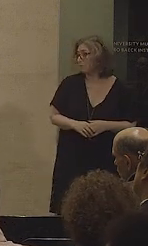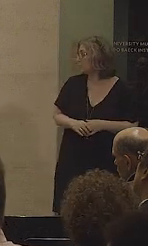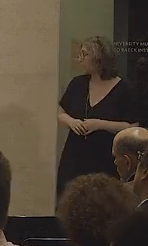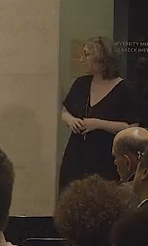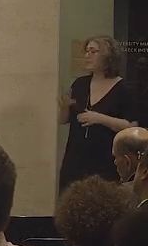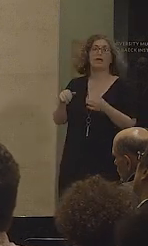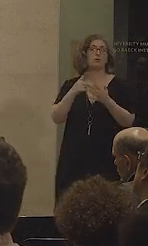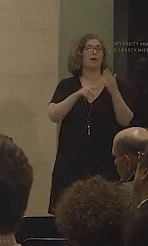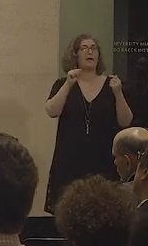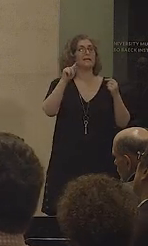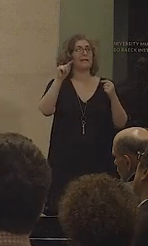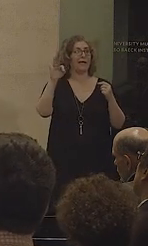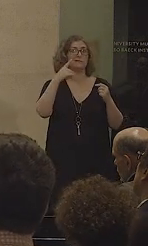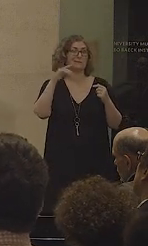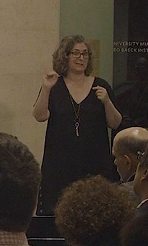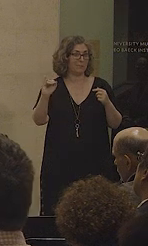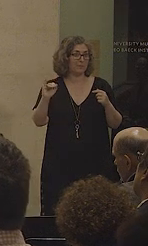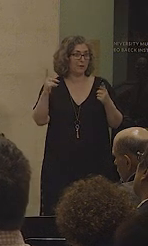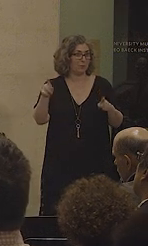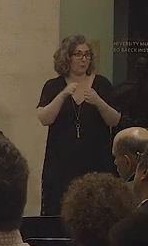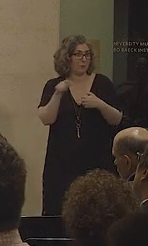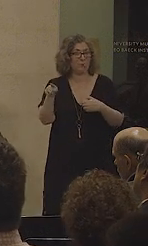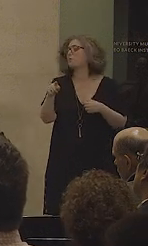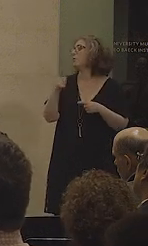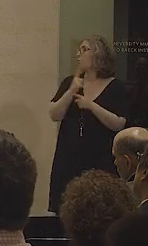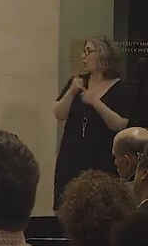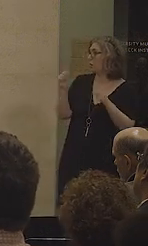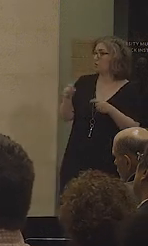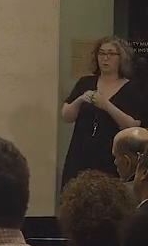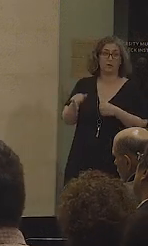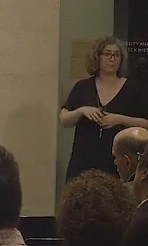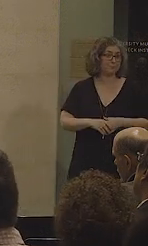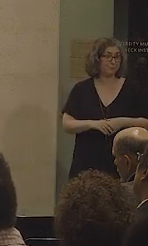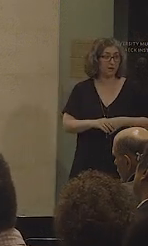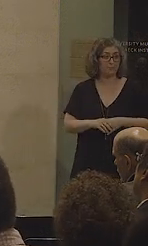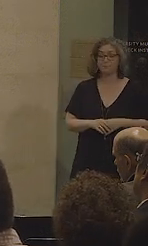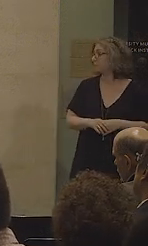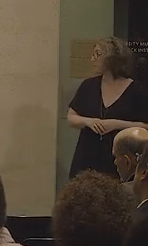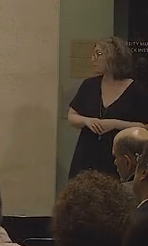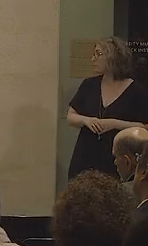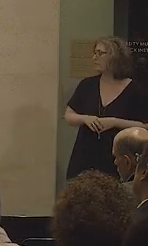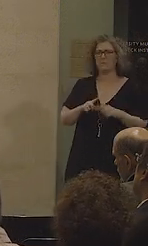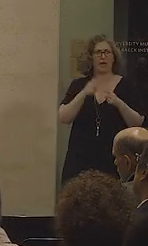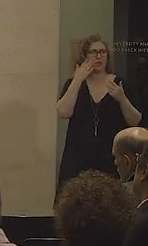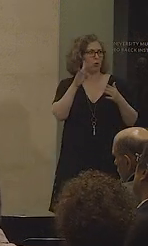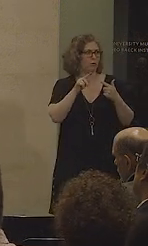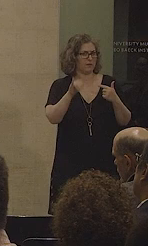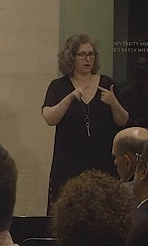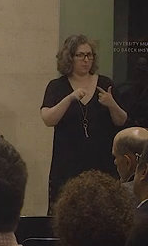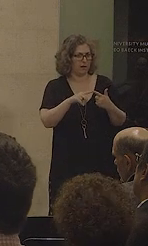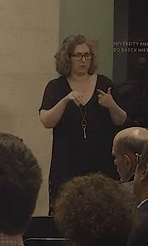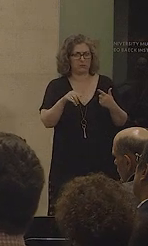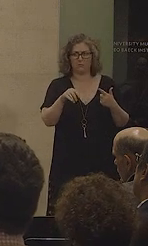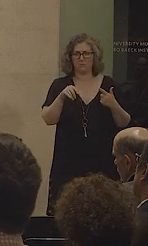which is what the ATF says as basically. I'm in complete agreement with that. But I did not know that. A third of the weapons